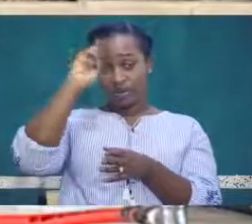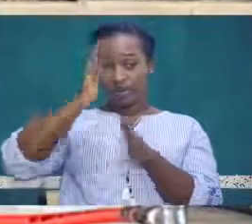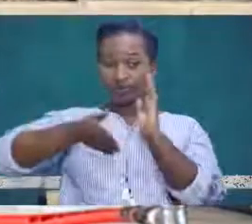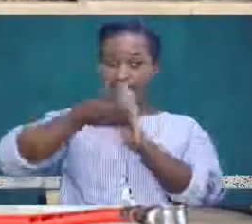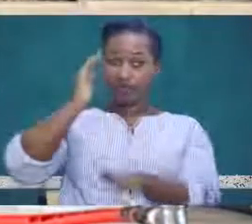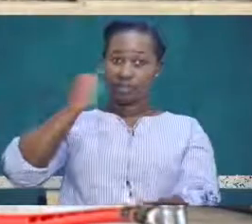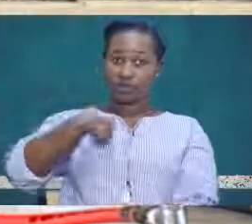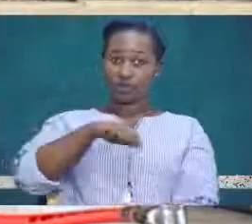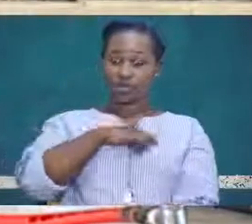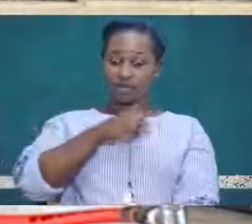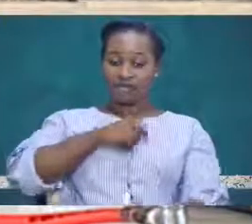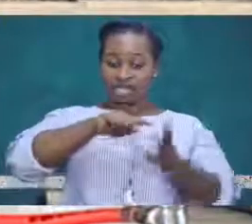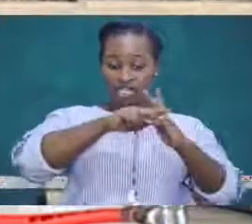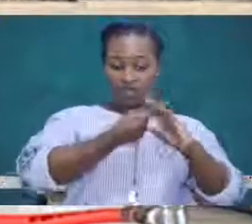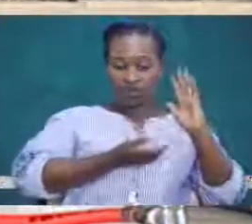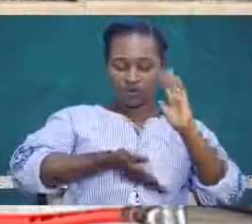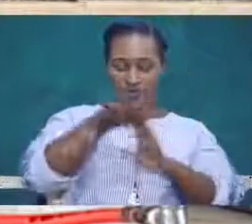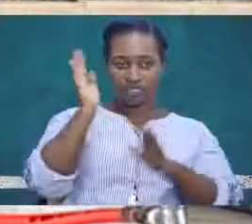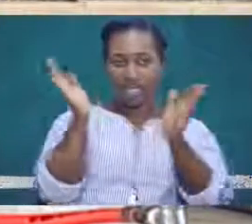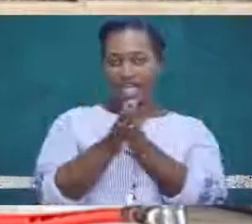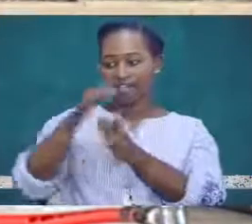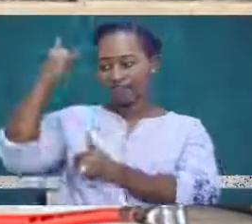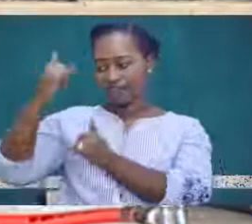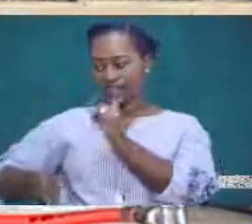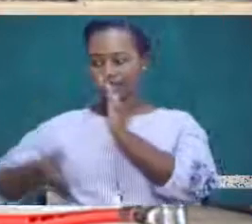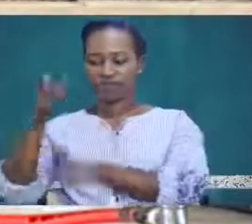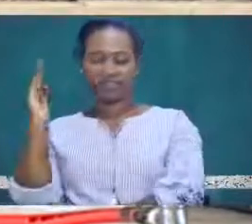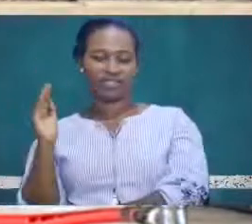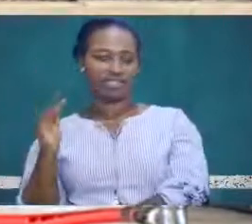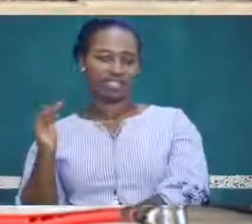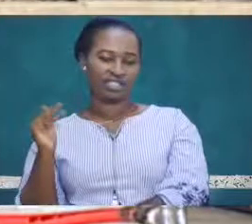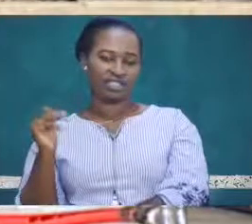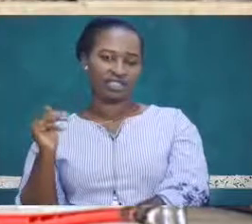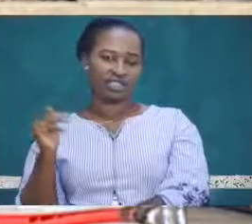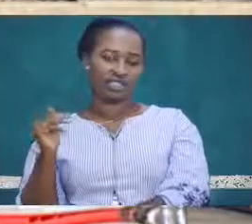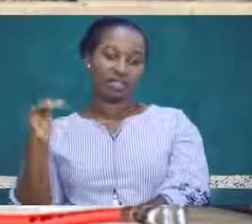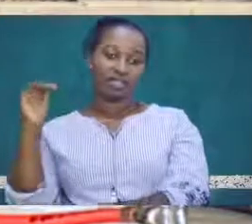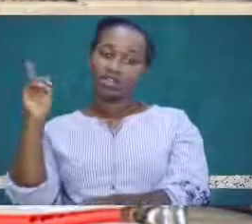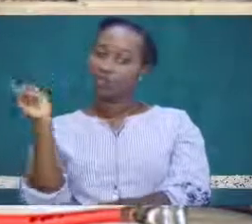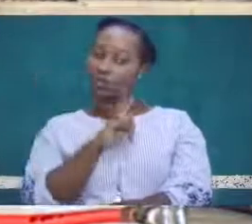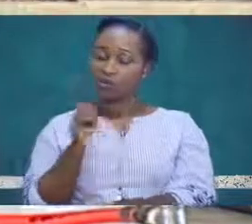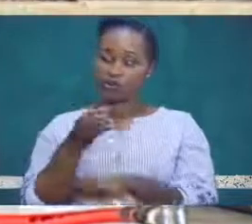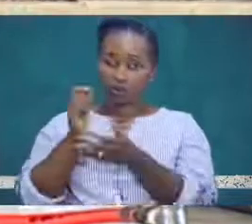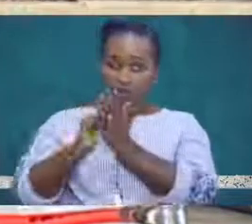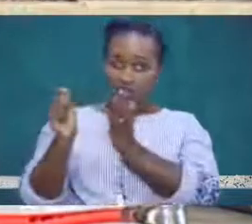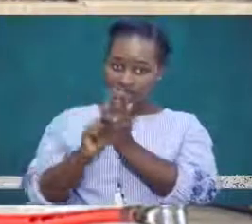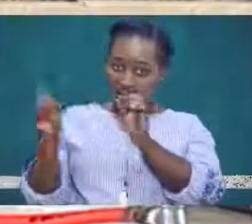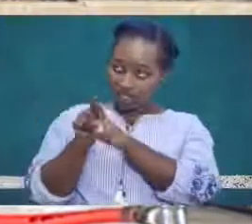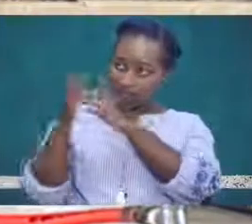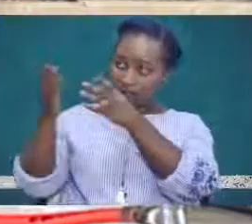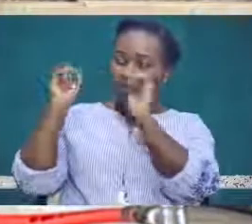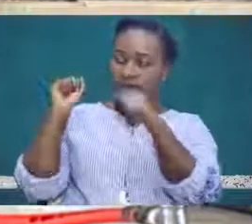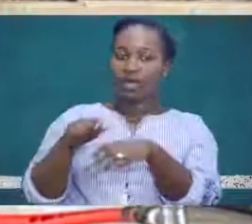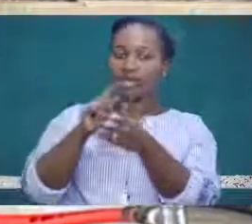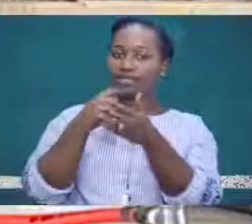have initial velocity and final velocity. Instead of giving it like this, you can also